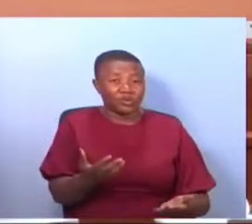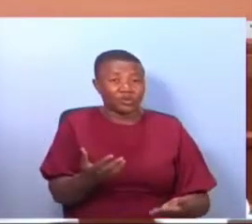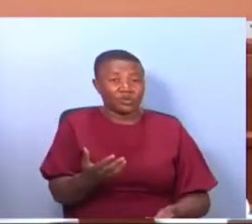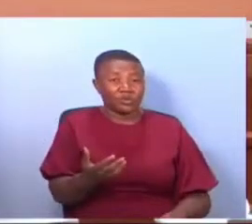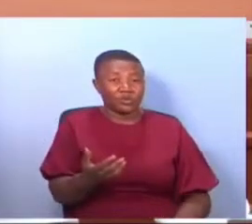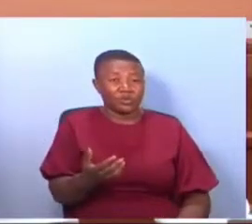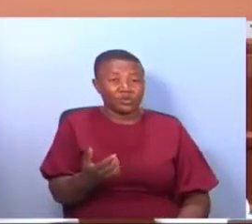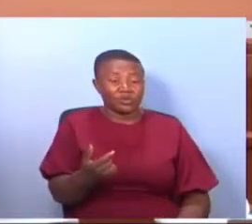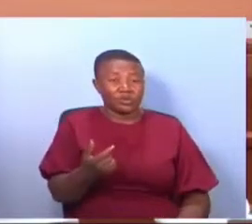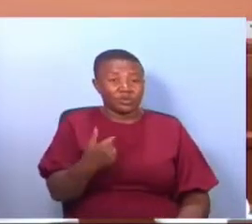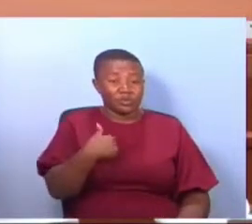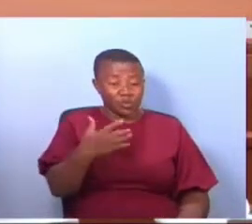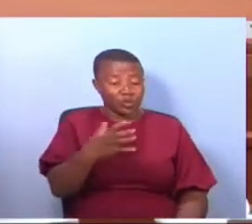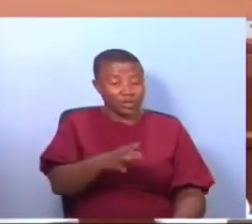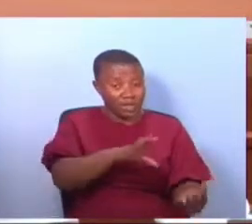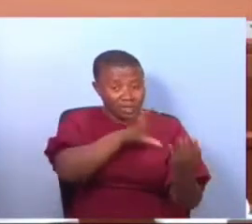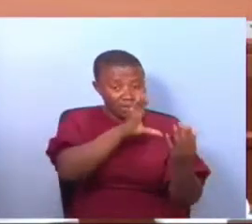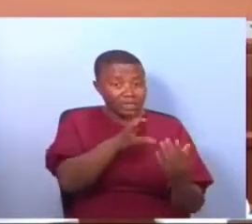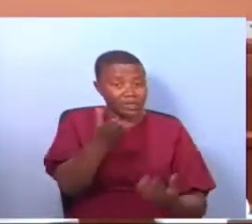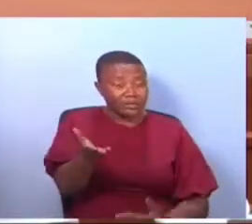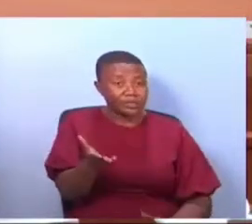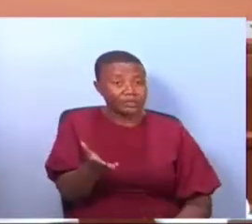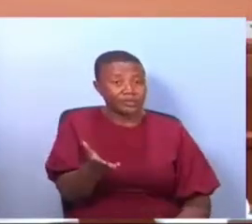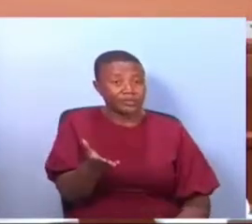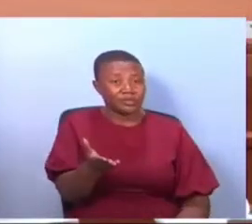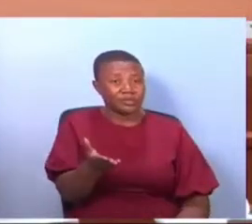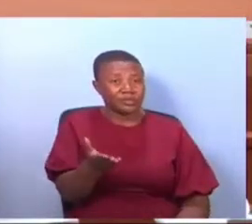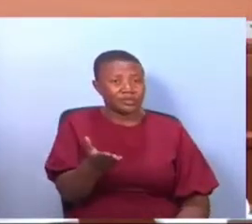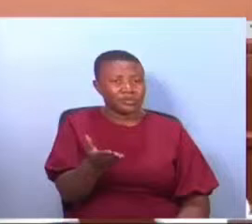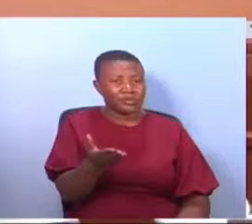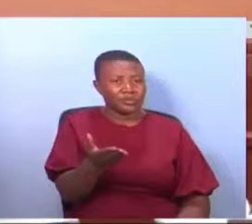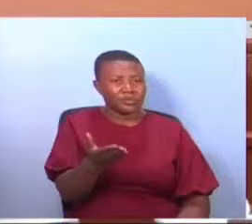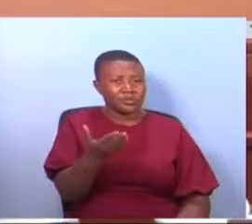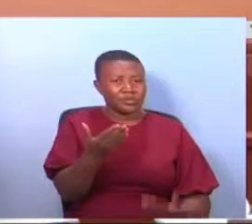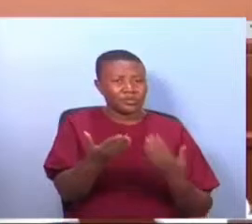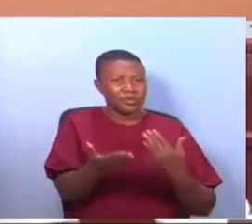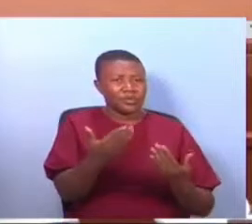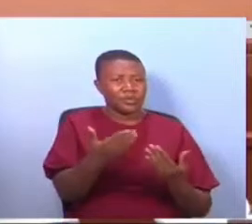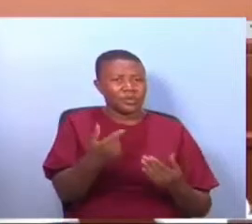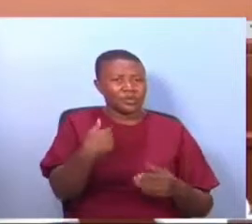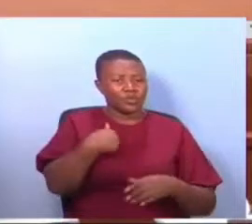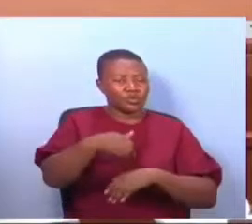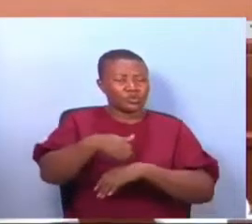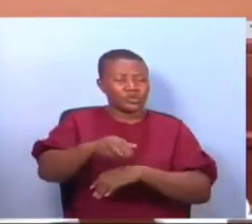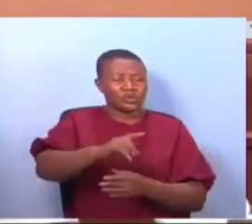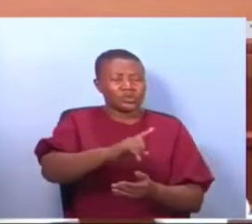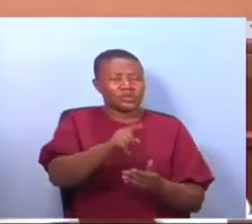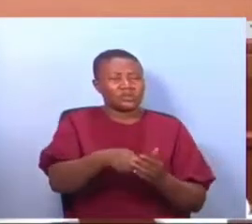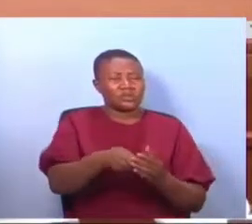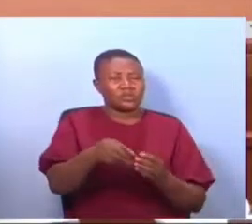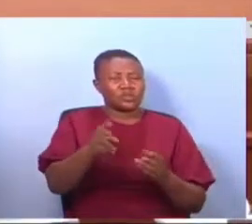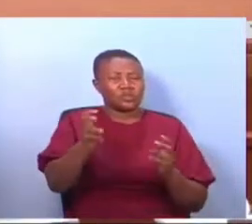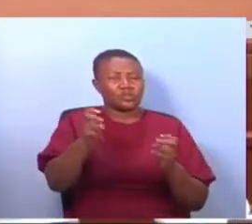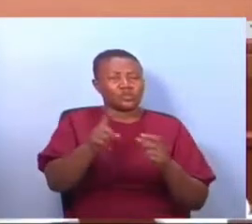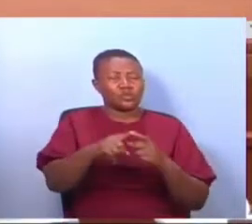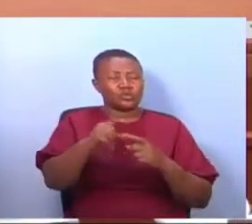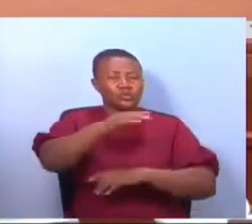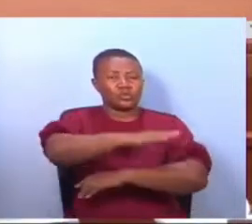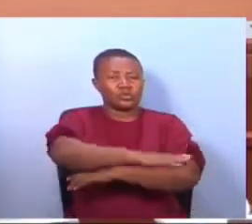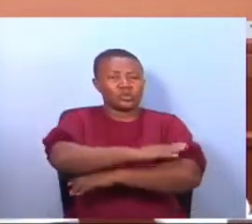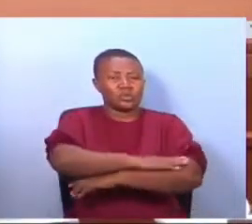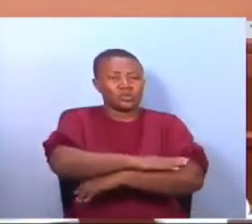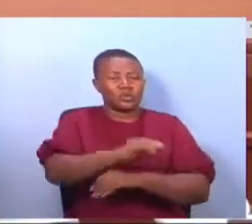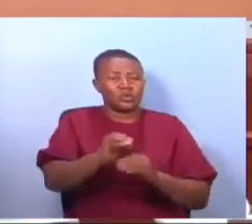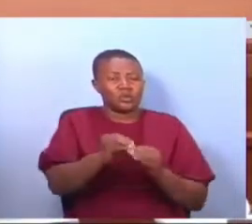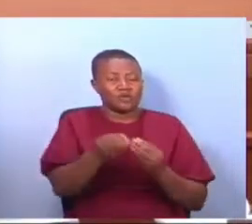contest that. That cannot be right. And probably we should defer this matter to the table office to supply the needed